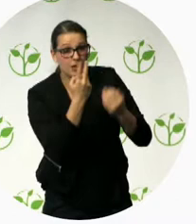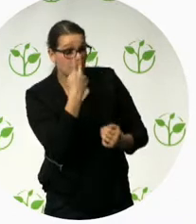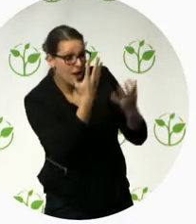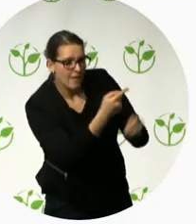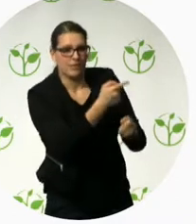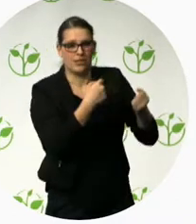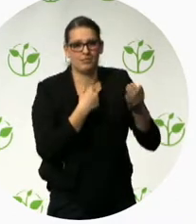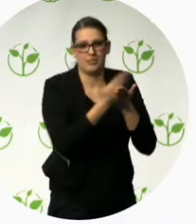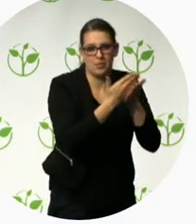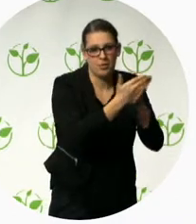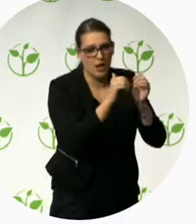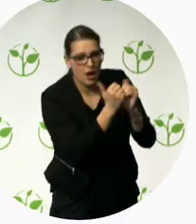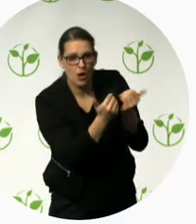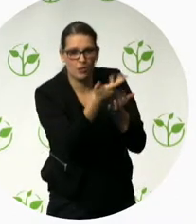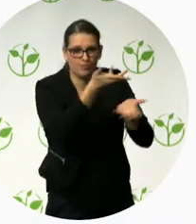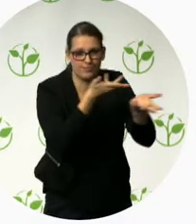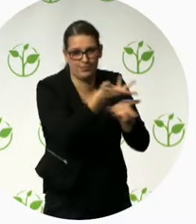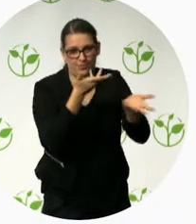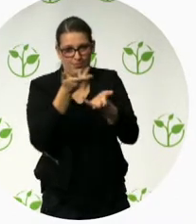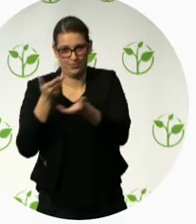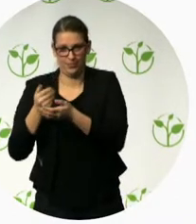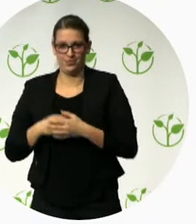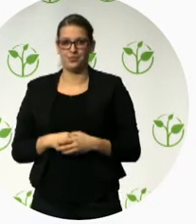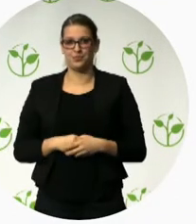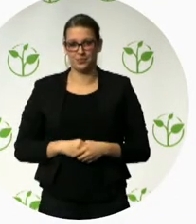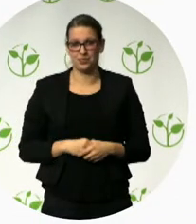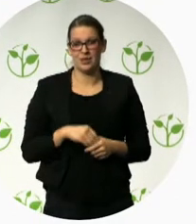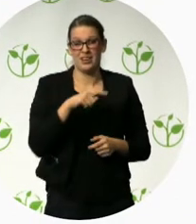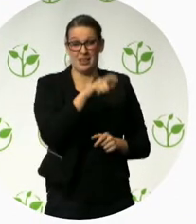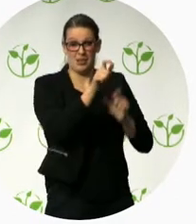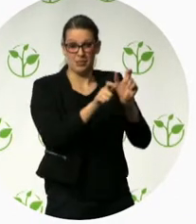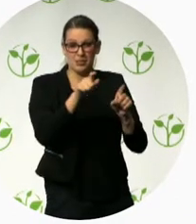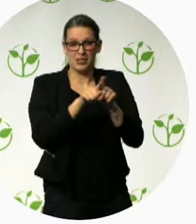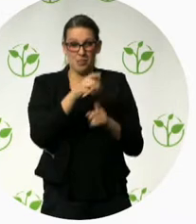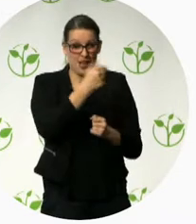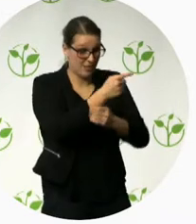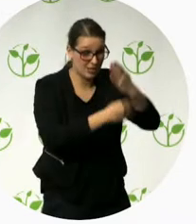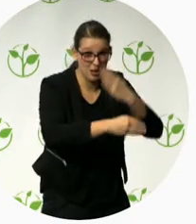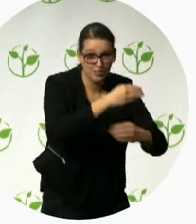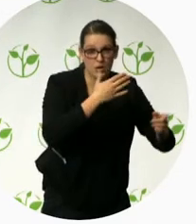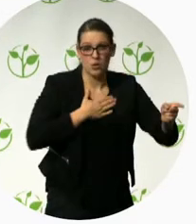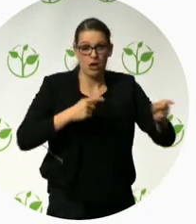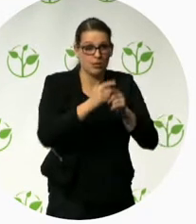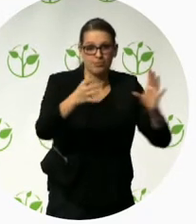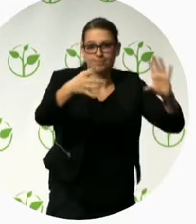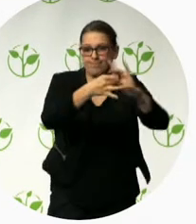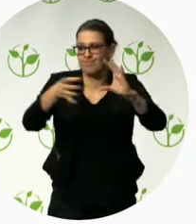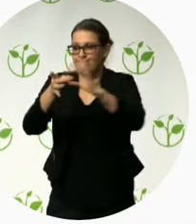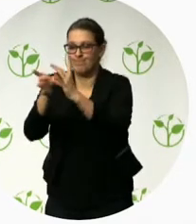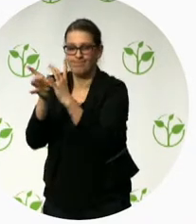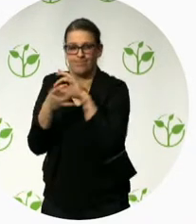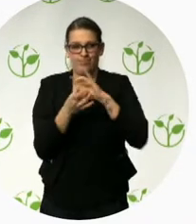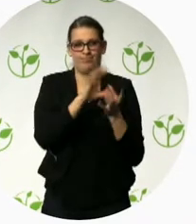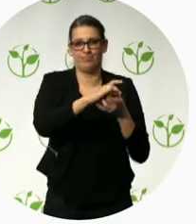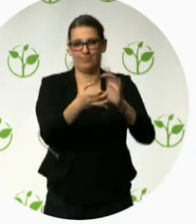to link them as strongly as possible so that entitlement can be guaranteed. This is a child called Supriya Limbu, 12 years